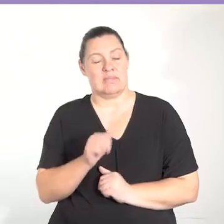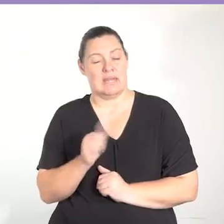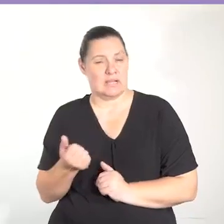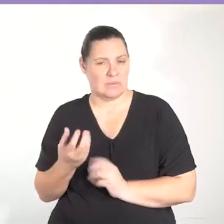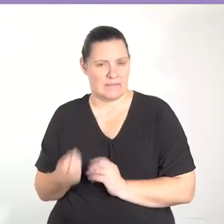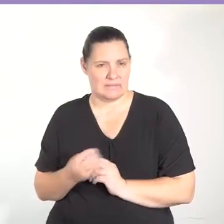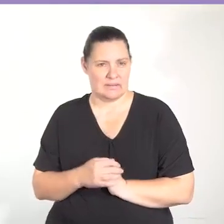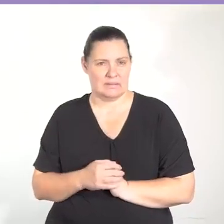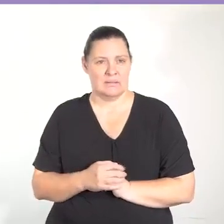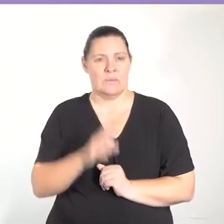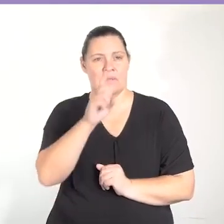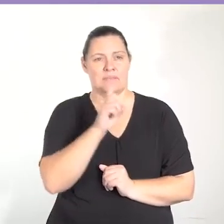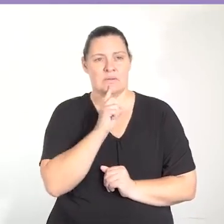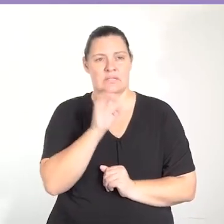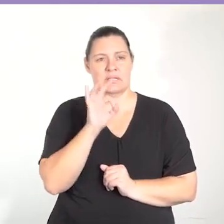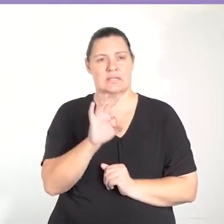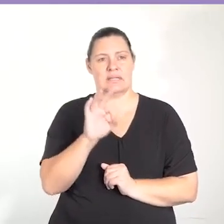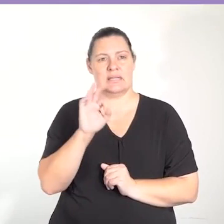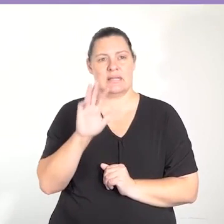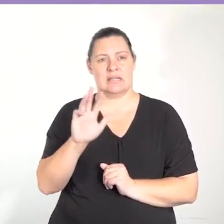So the next one that we have there is